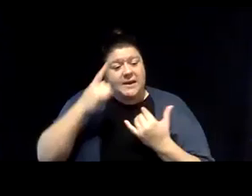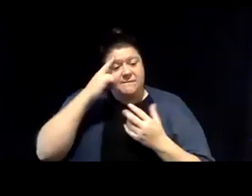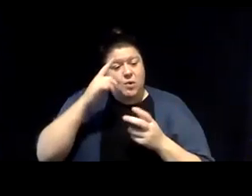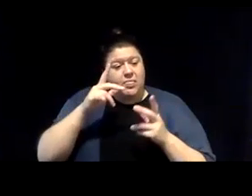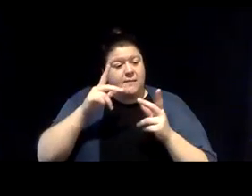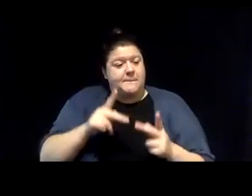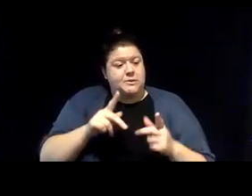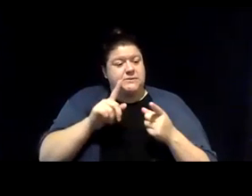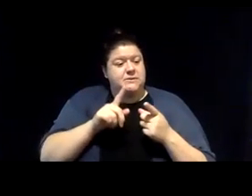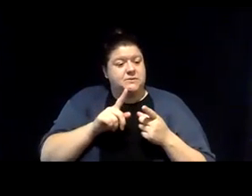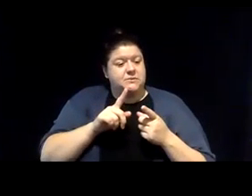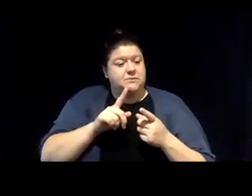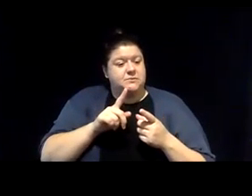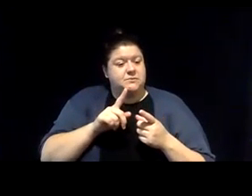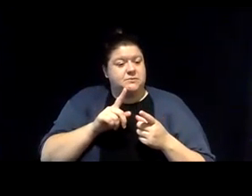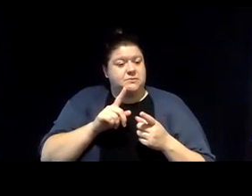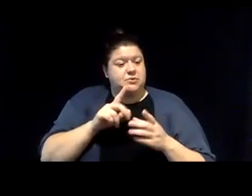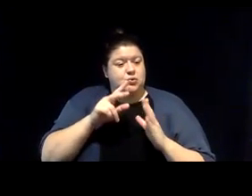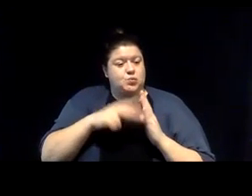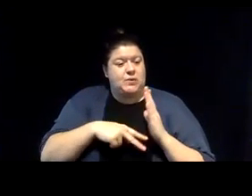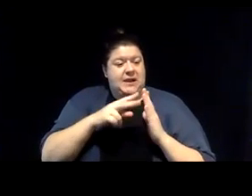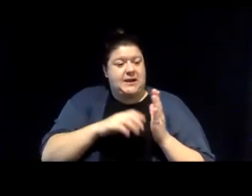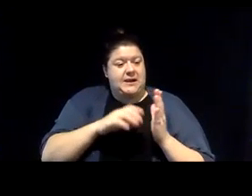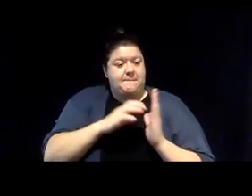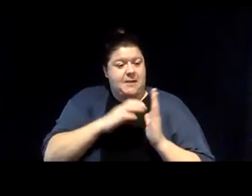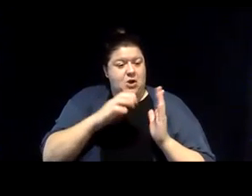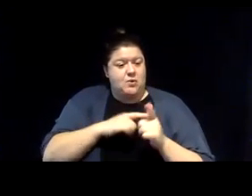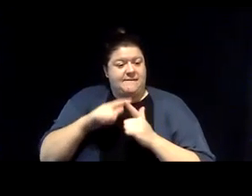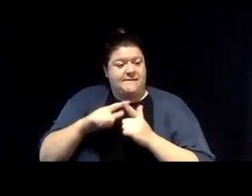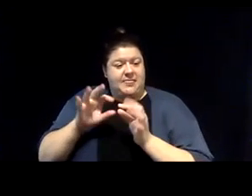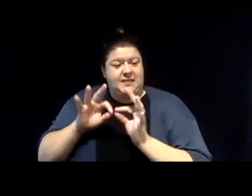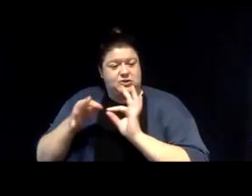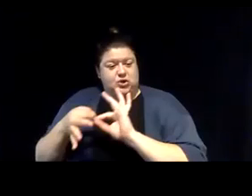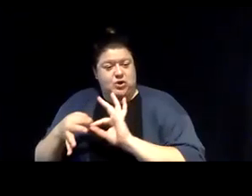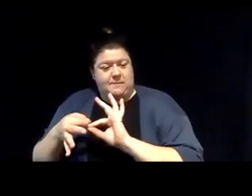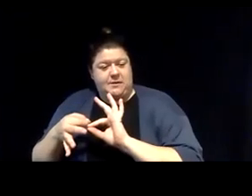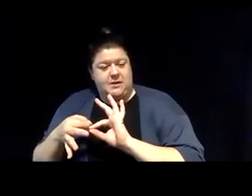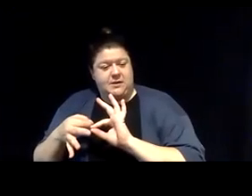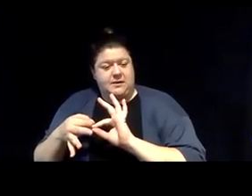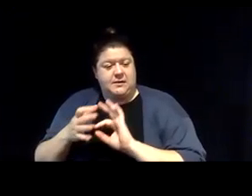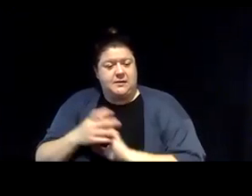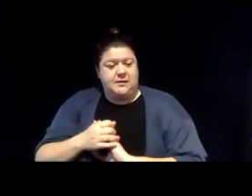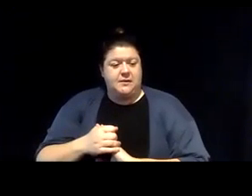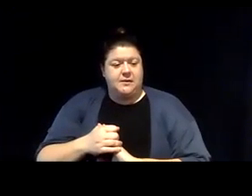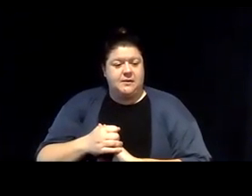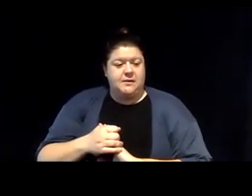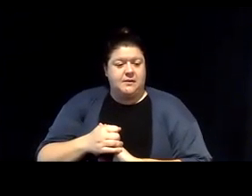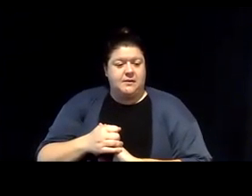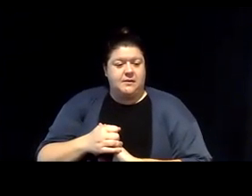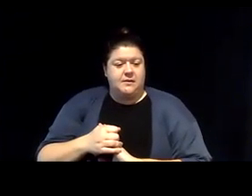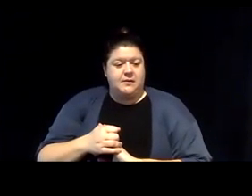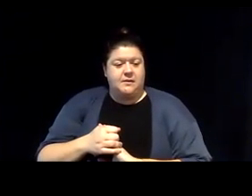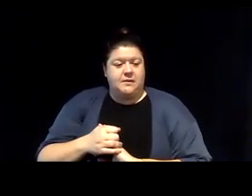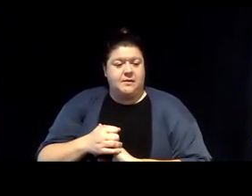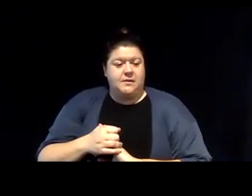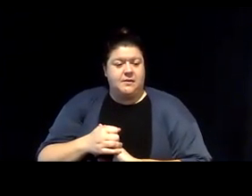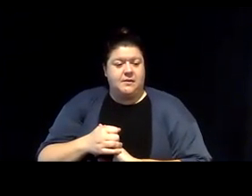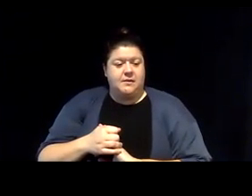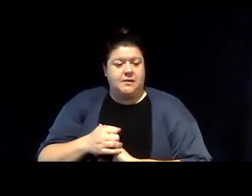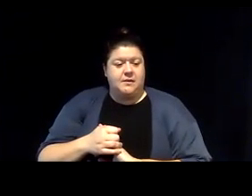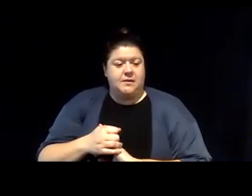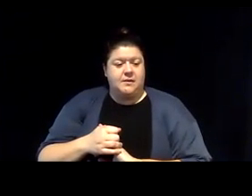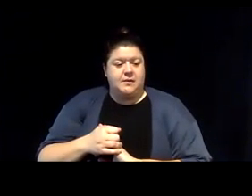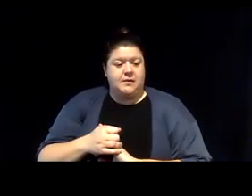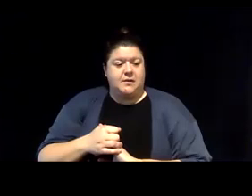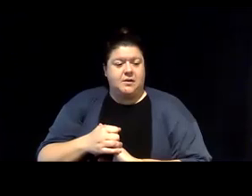say, let's say, to read a paragraph and then you interpret it, and it takes like